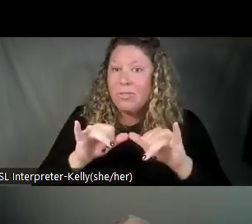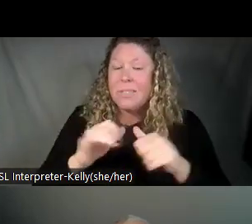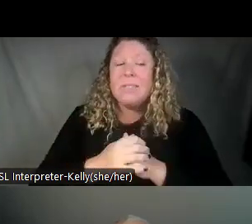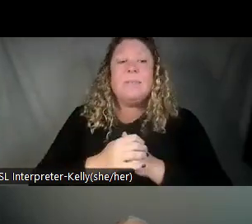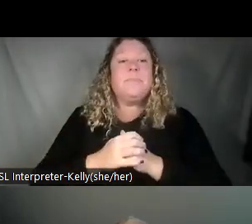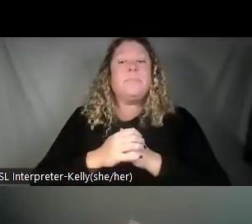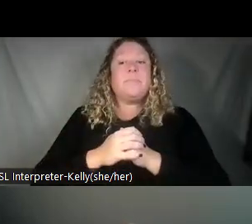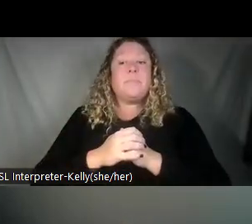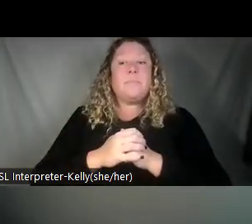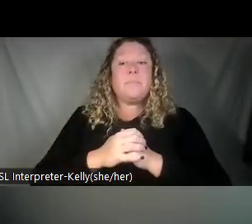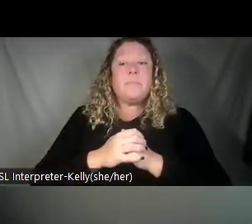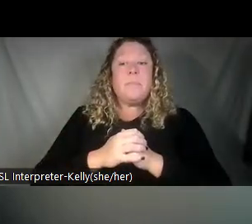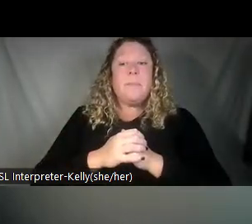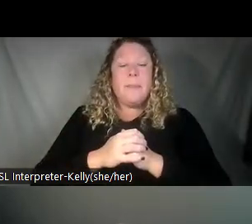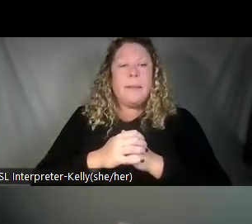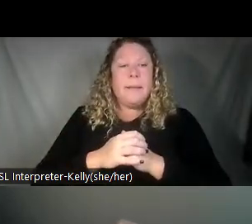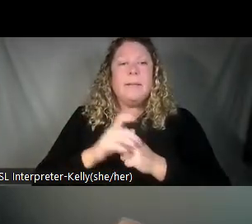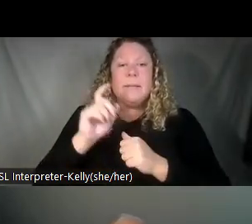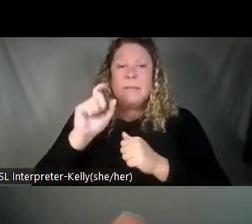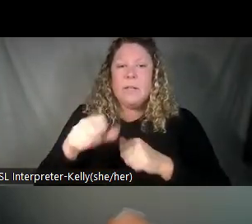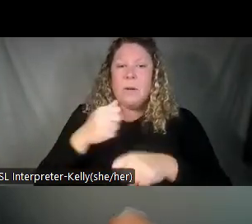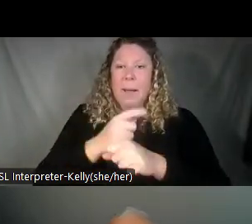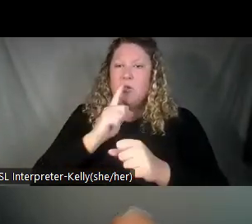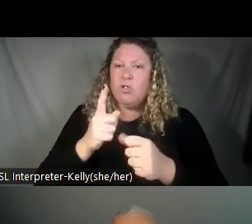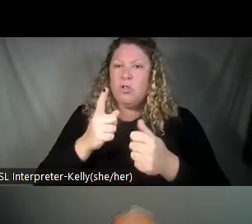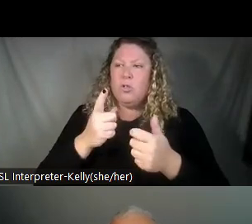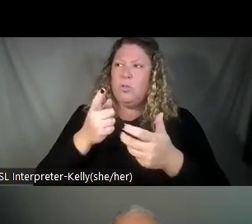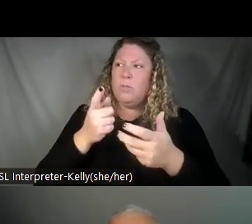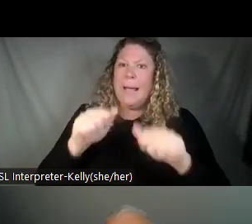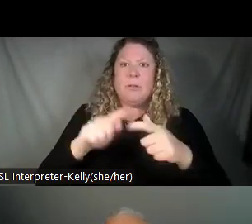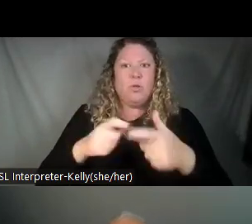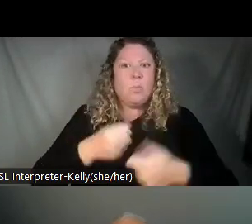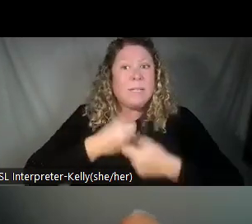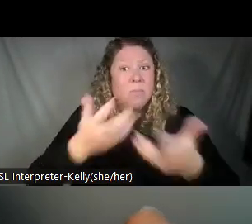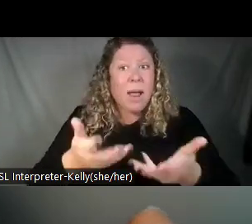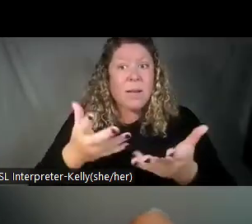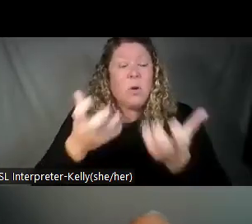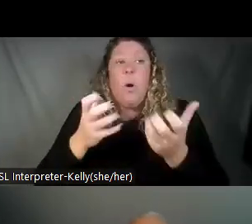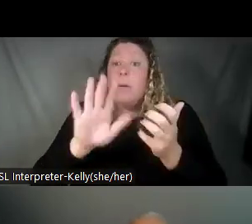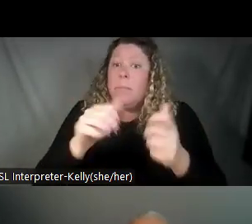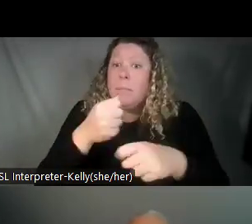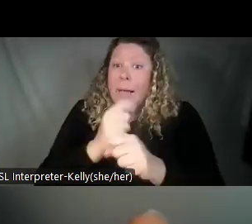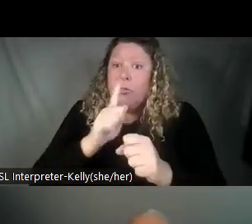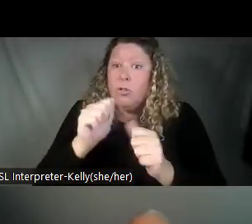can understand them, you need to be able to express them and see them at any given time.